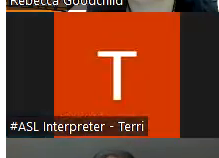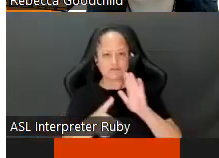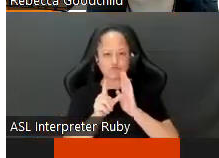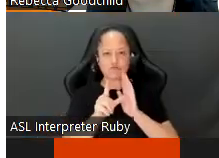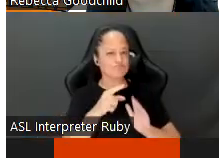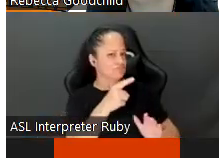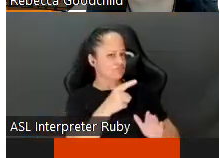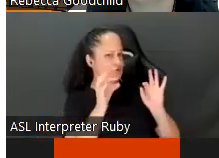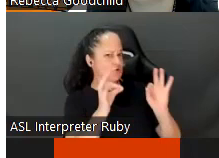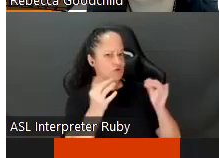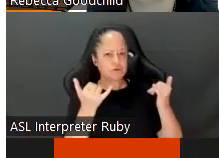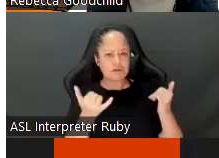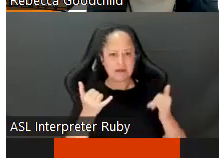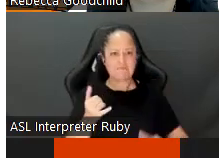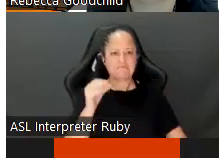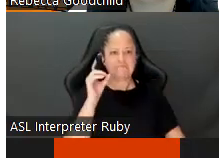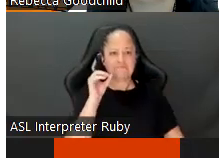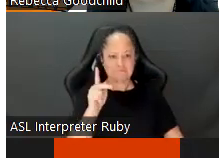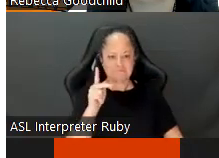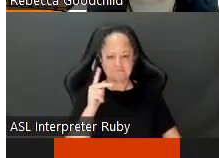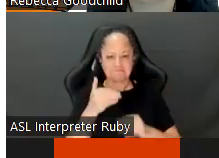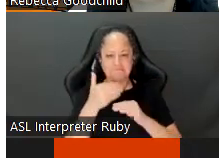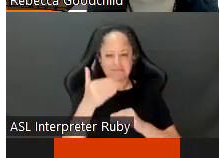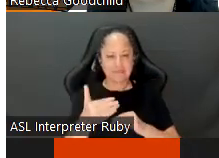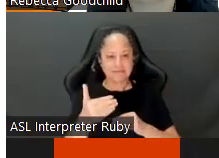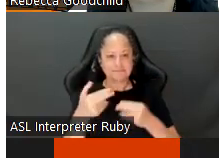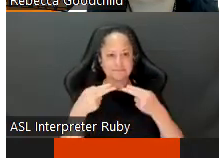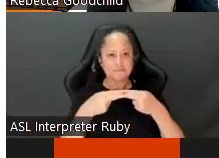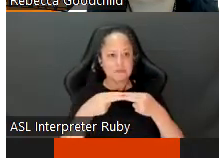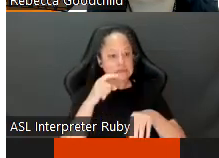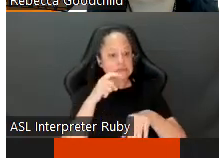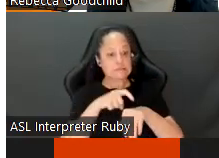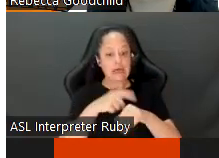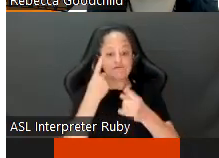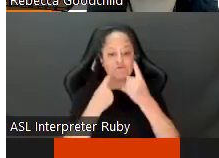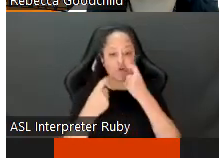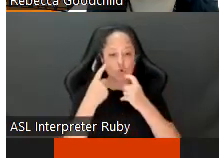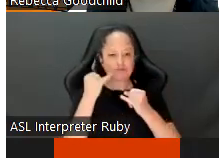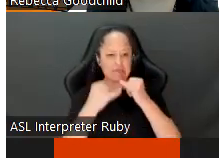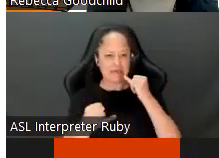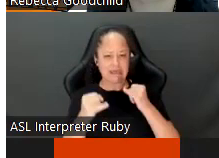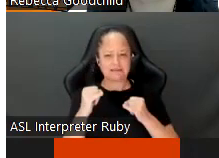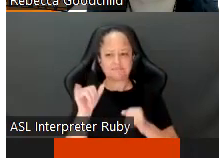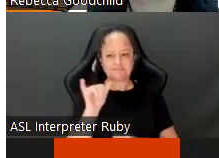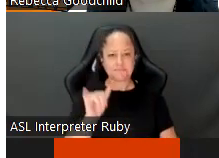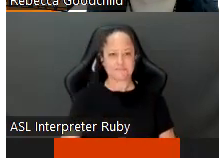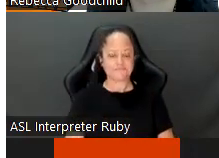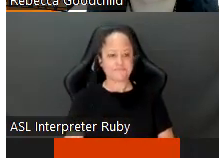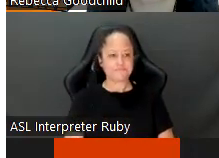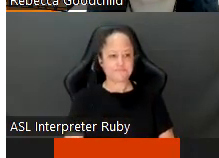you're good now. Okay, well, we go to the next one, and there's time for questions at the end as it comes up as well. So,